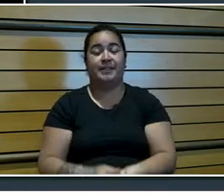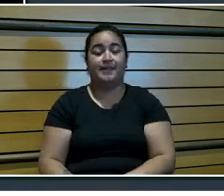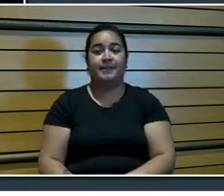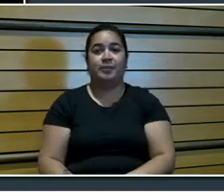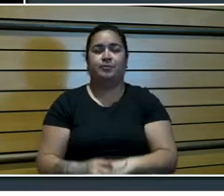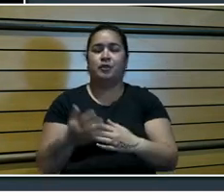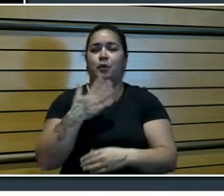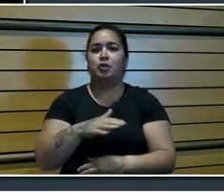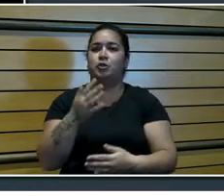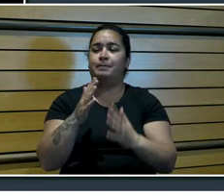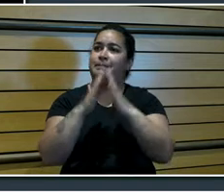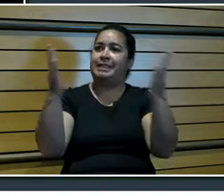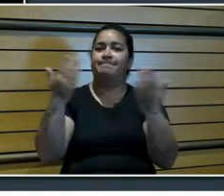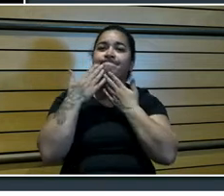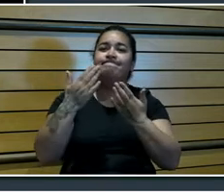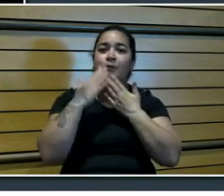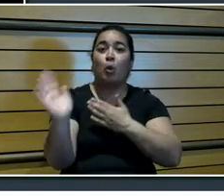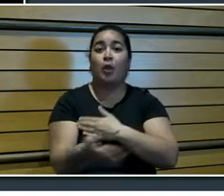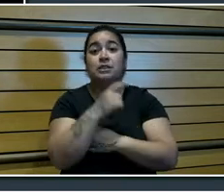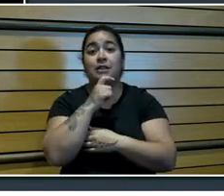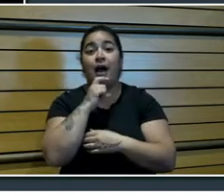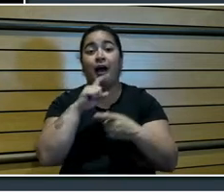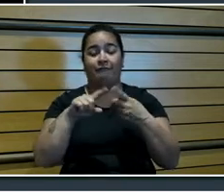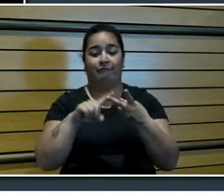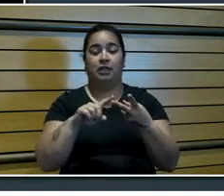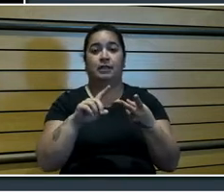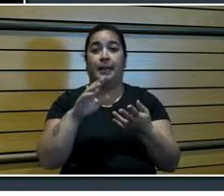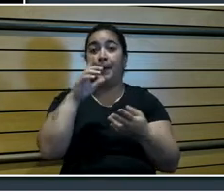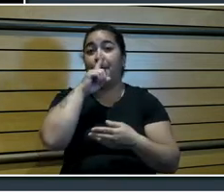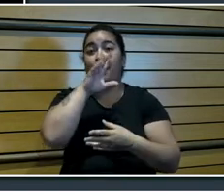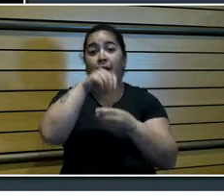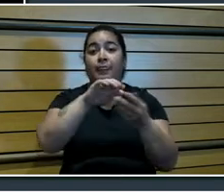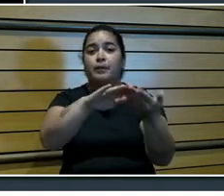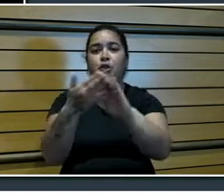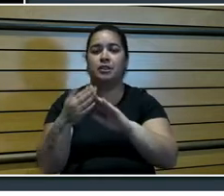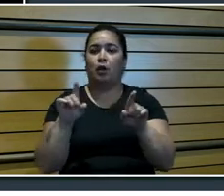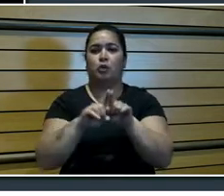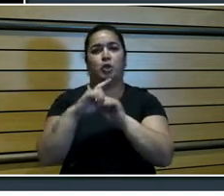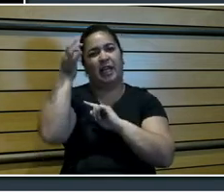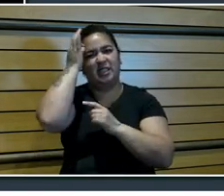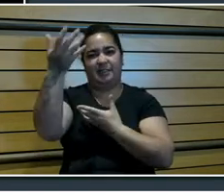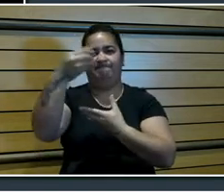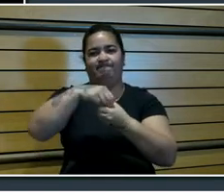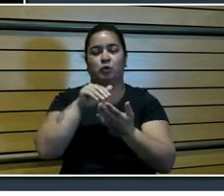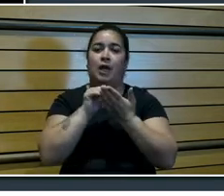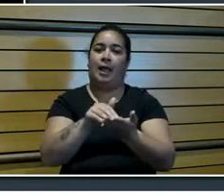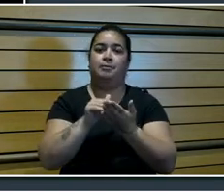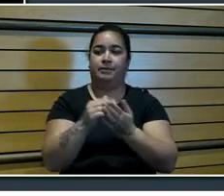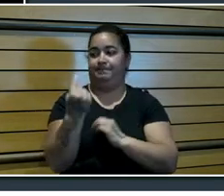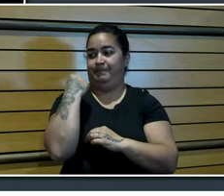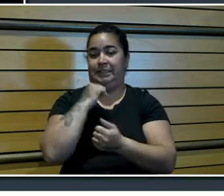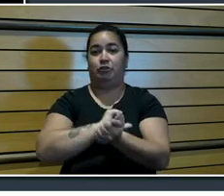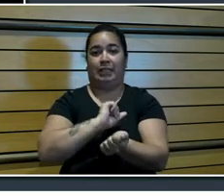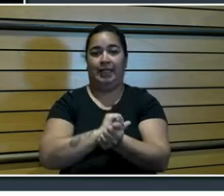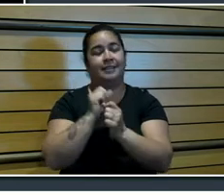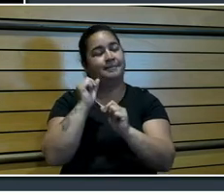say a huge thank you to all the staff, community members and elected members that helped out on the day. It is fantastic,